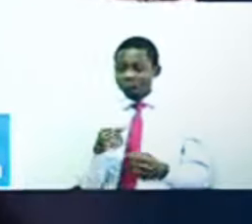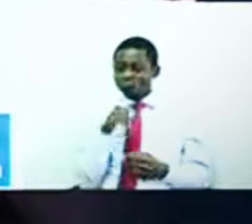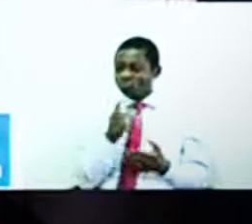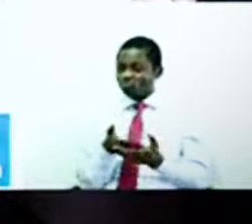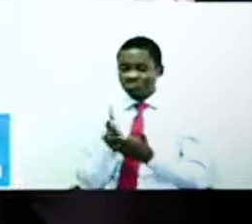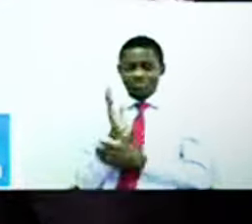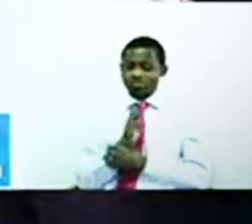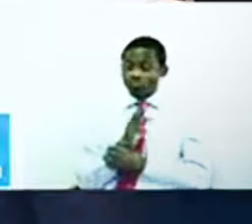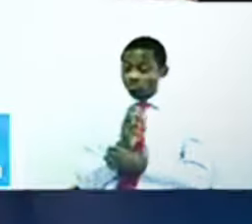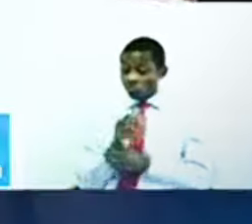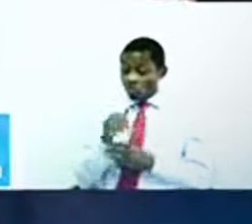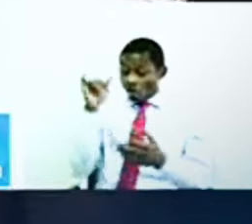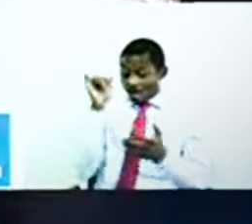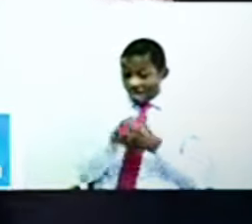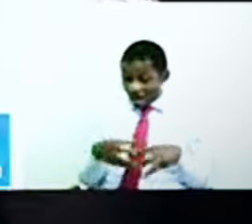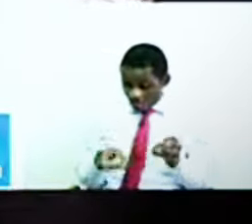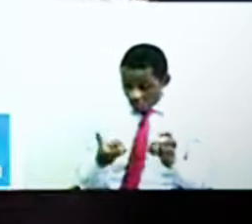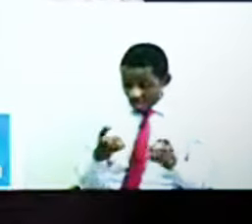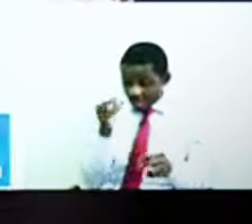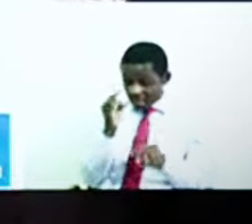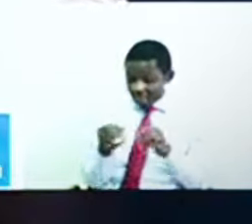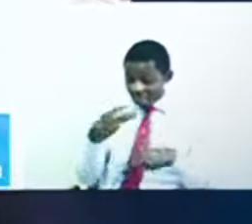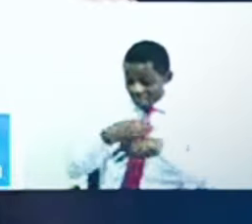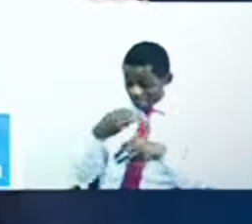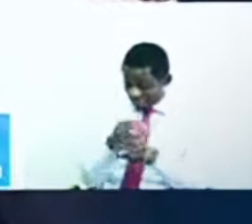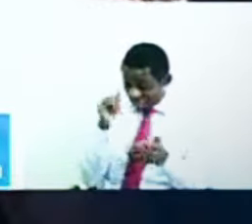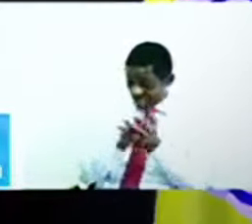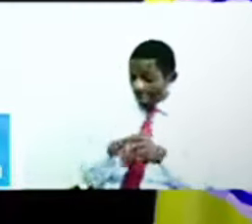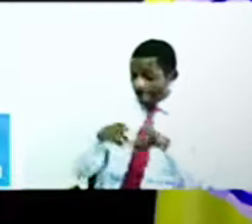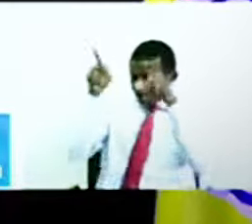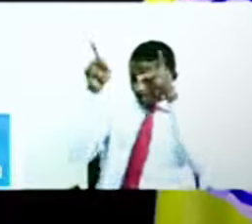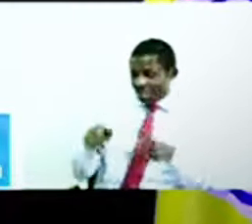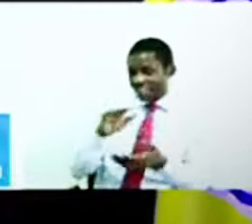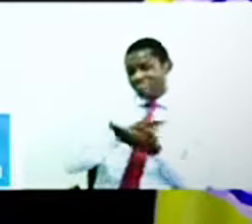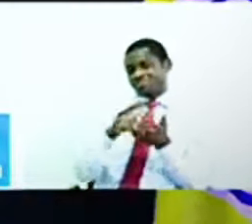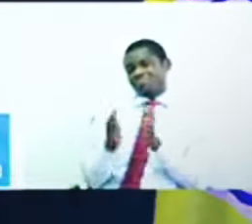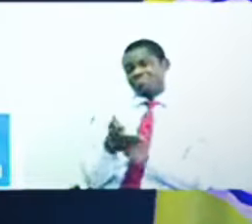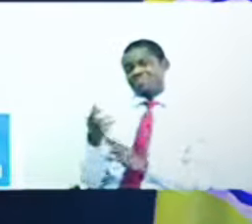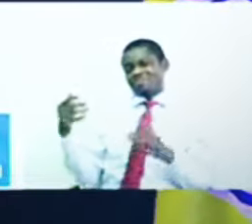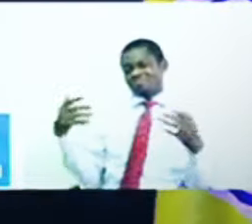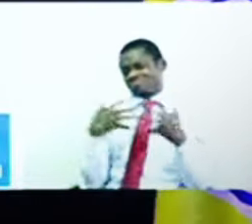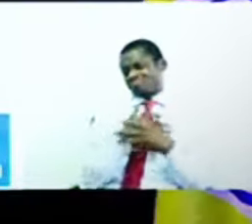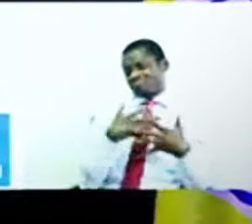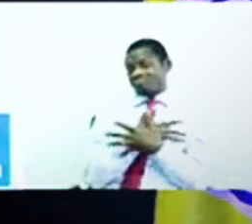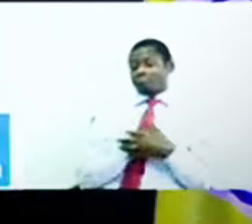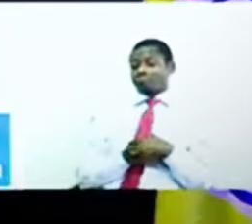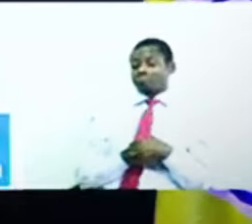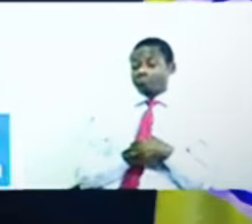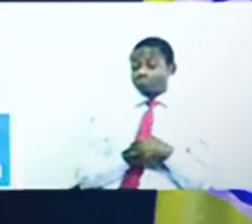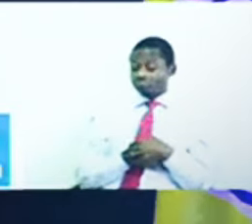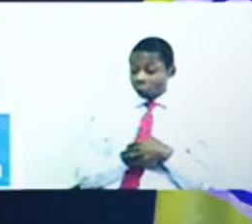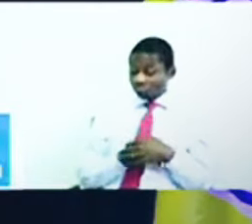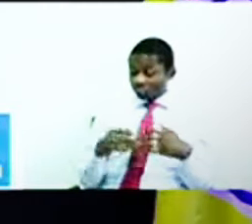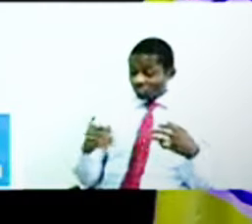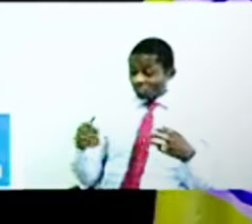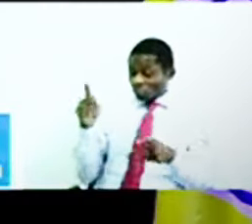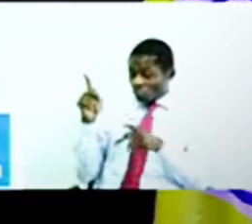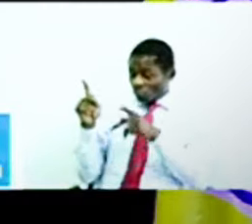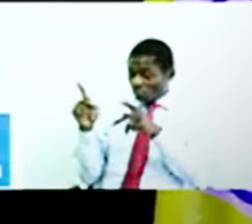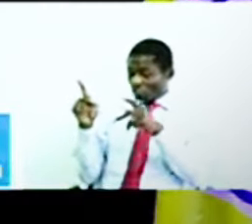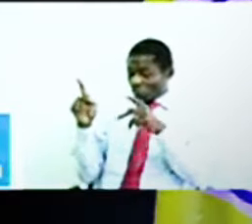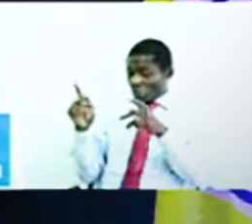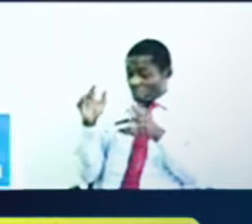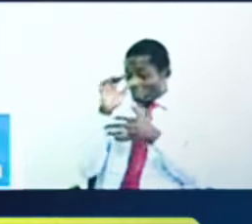some fear on the believer's mind. Ehun echire ojidini no, the fear of people. What people will say